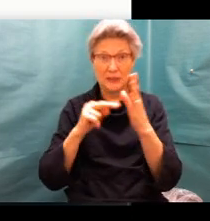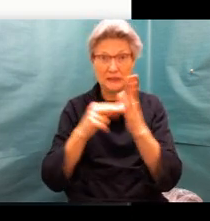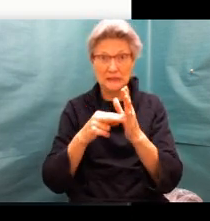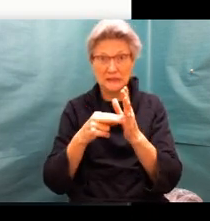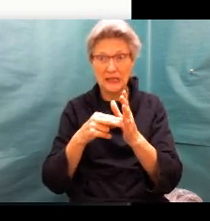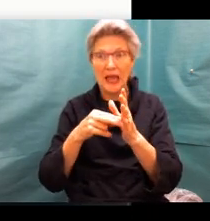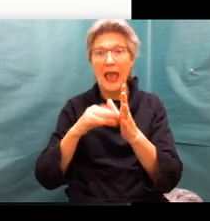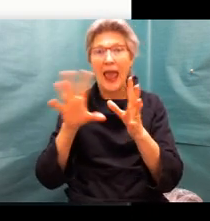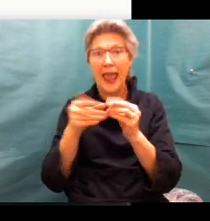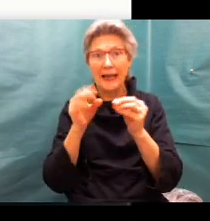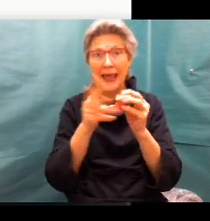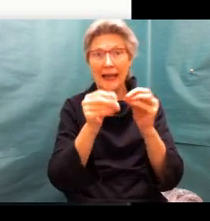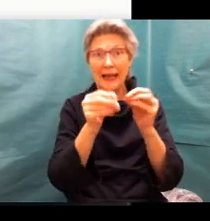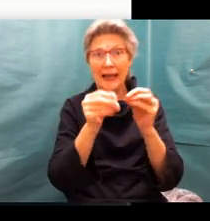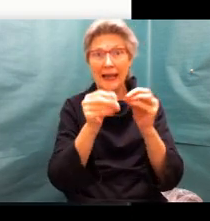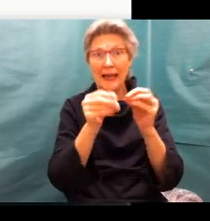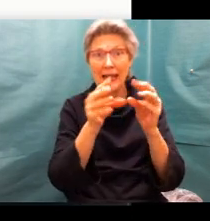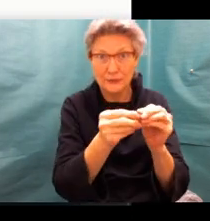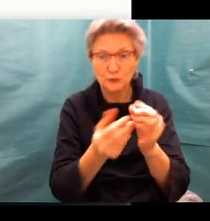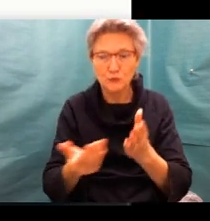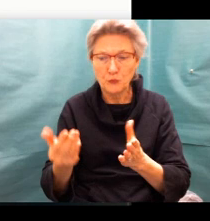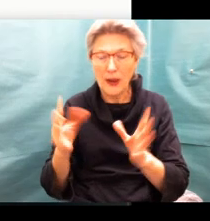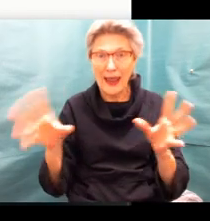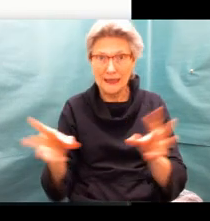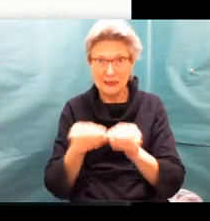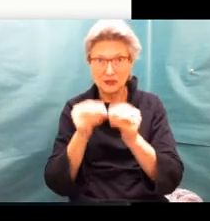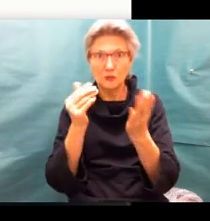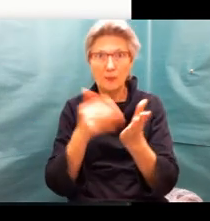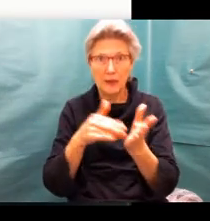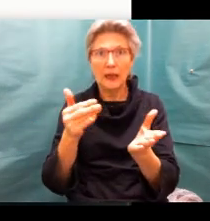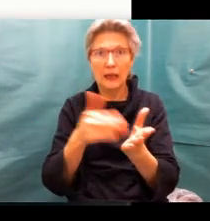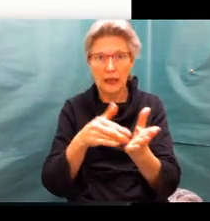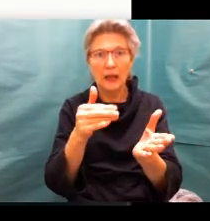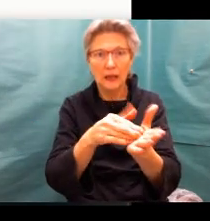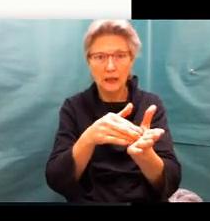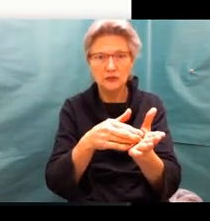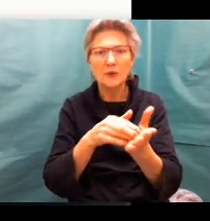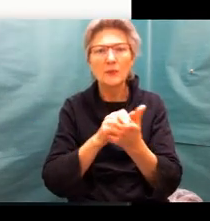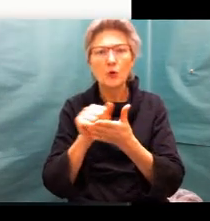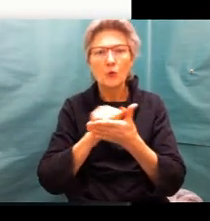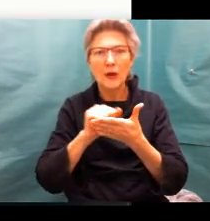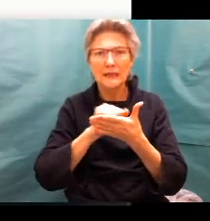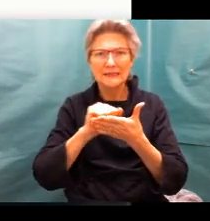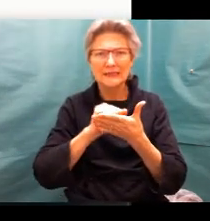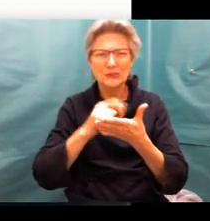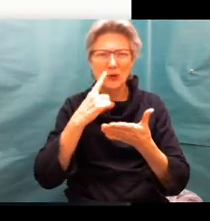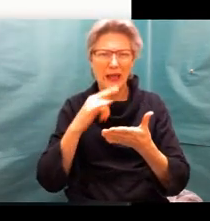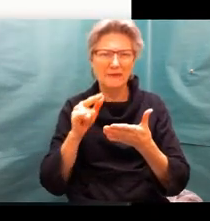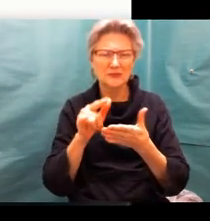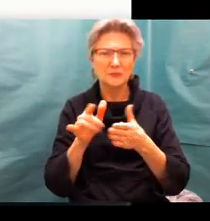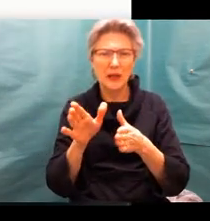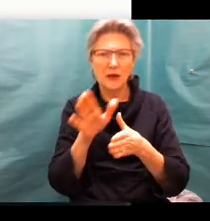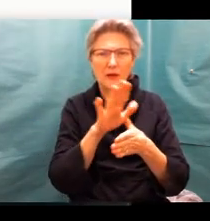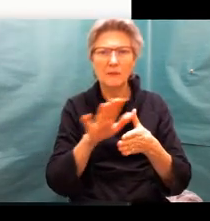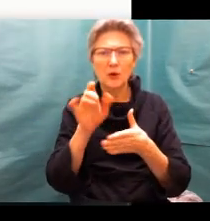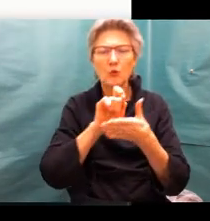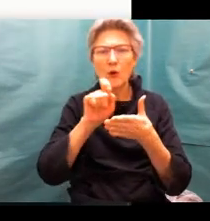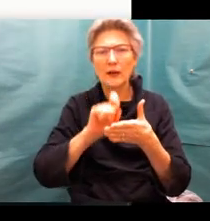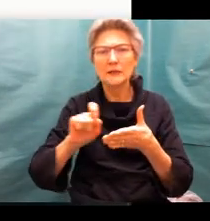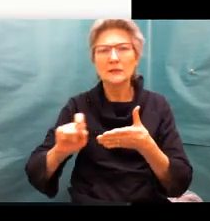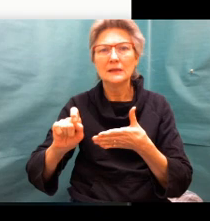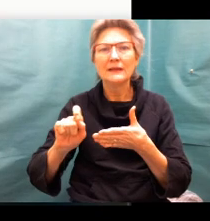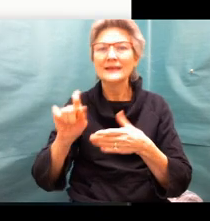repeated addition. So I'm going to erase this just so I have some space here. And I'm going to write this same